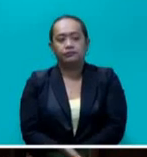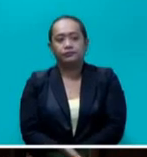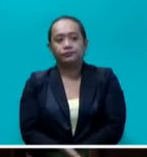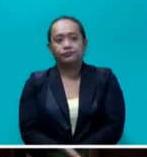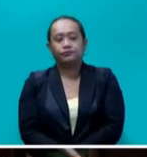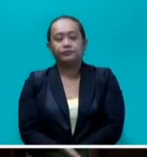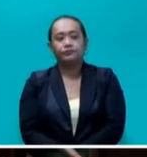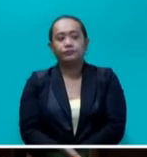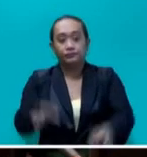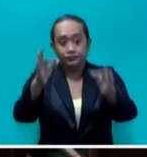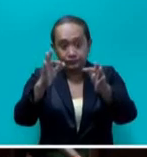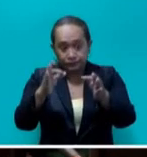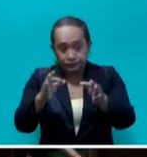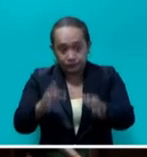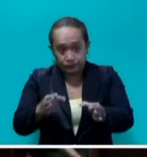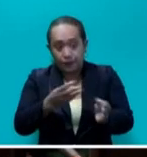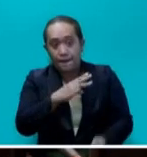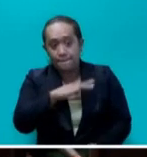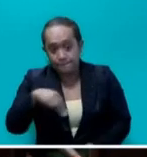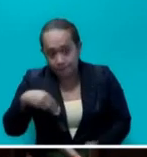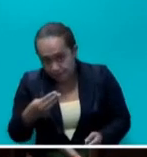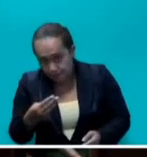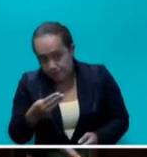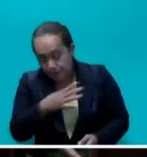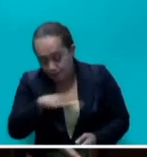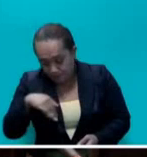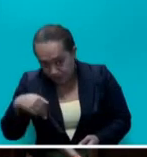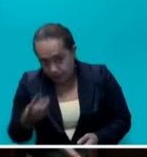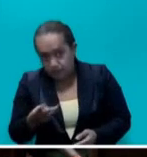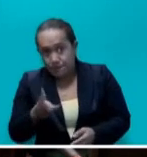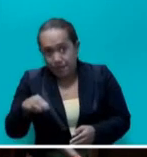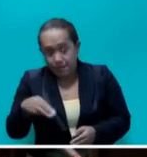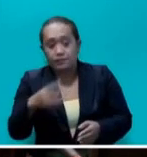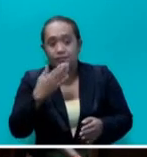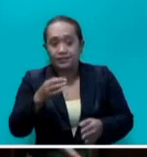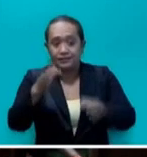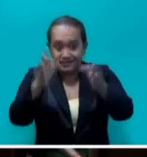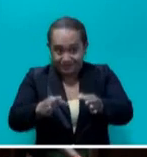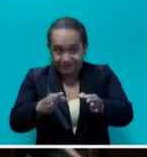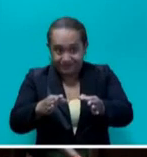the decision to have that voting system was taken